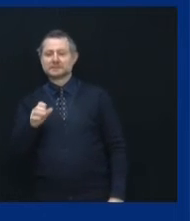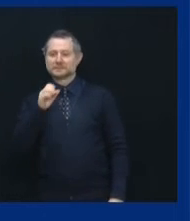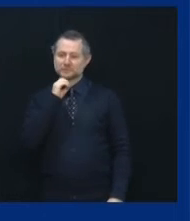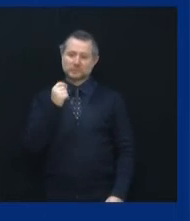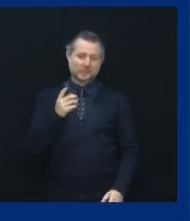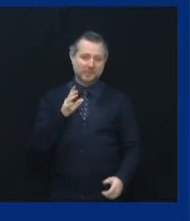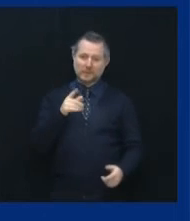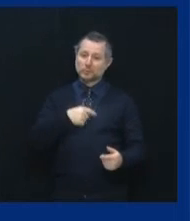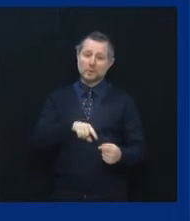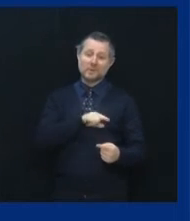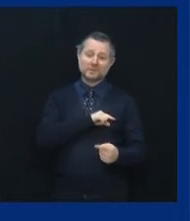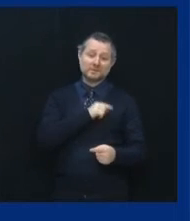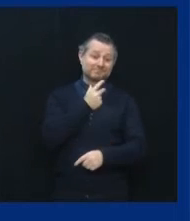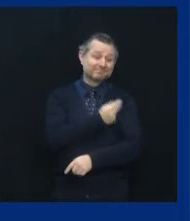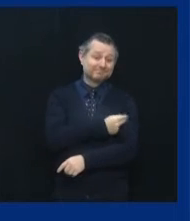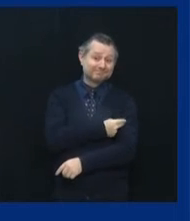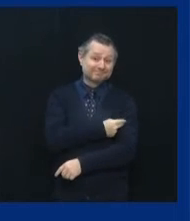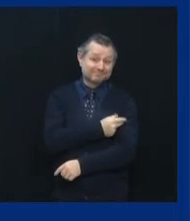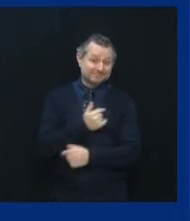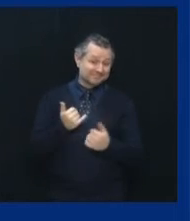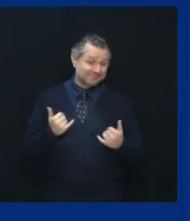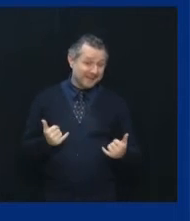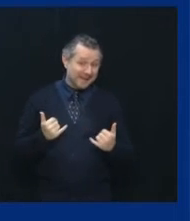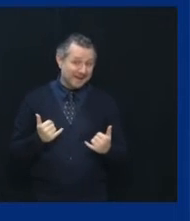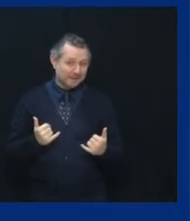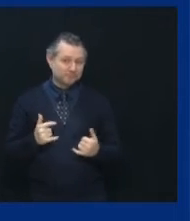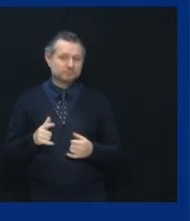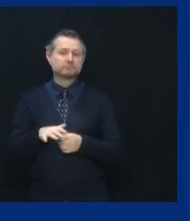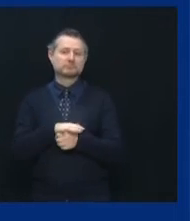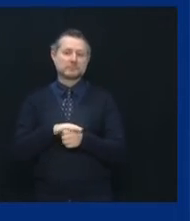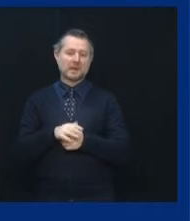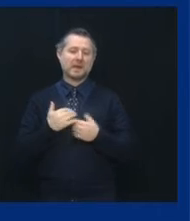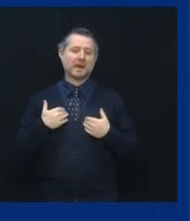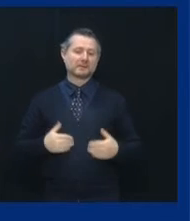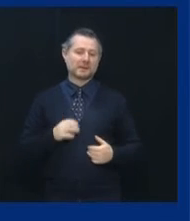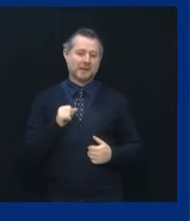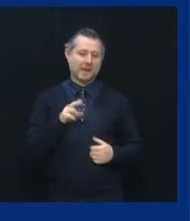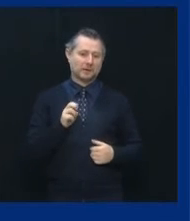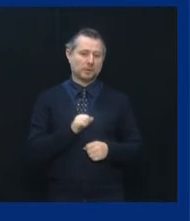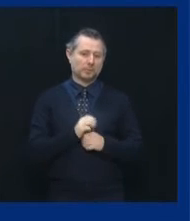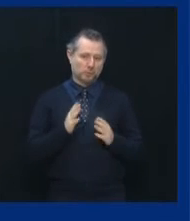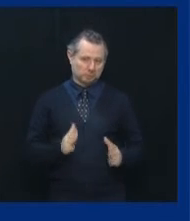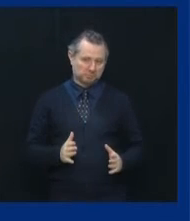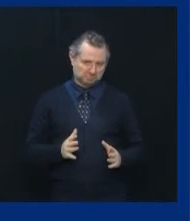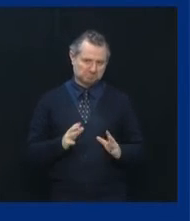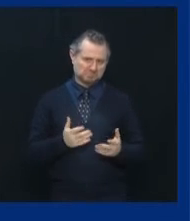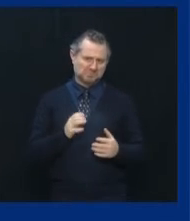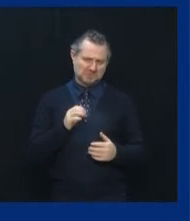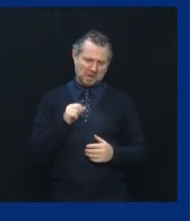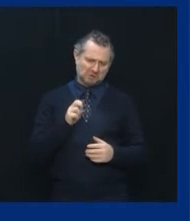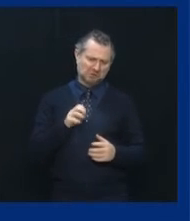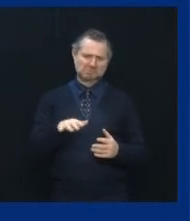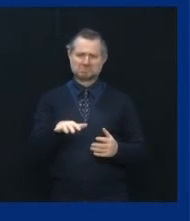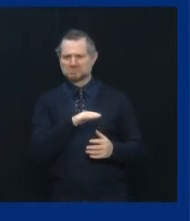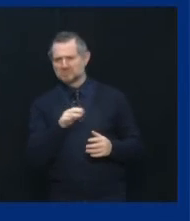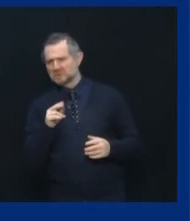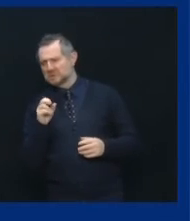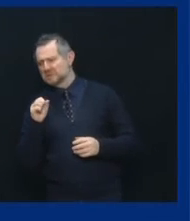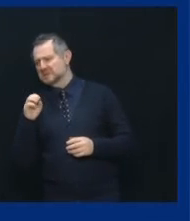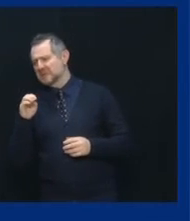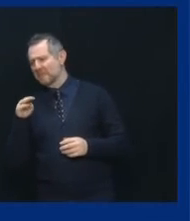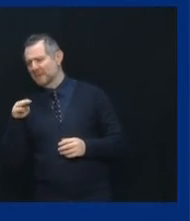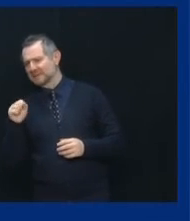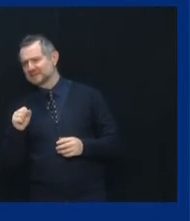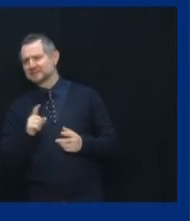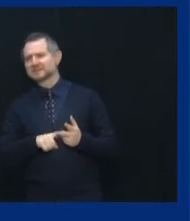now are healthcare workers. Now, healthcare workers involve EMS,